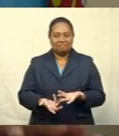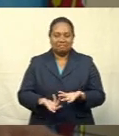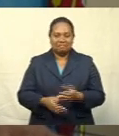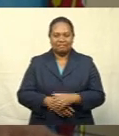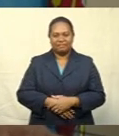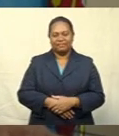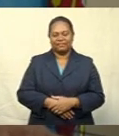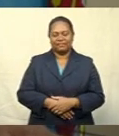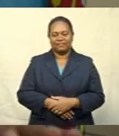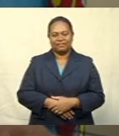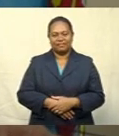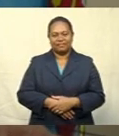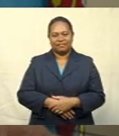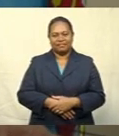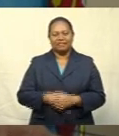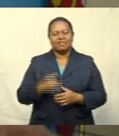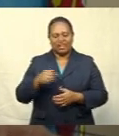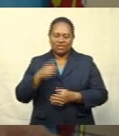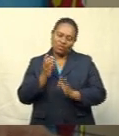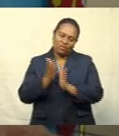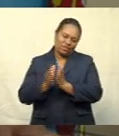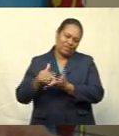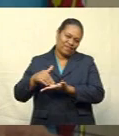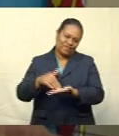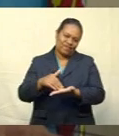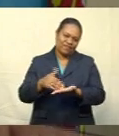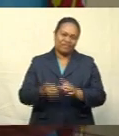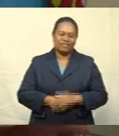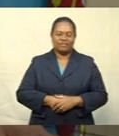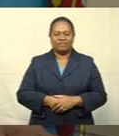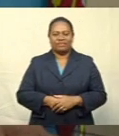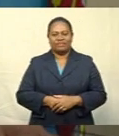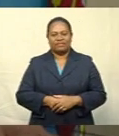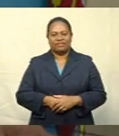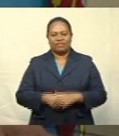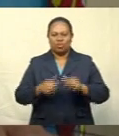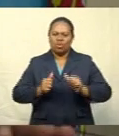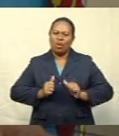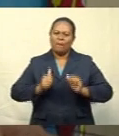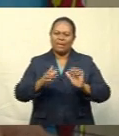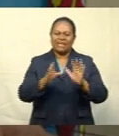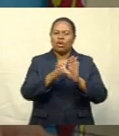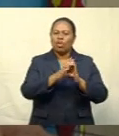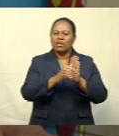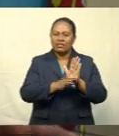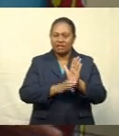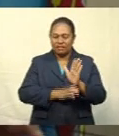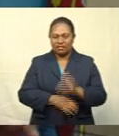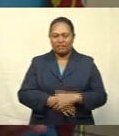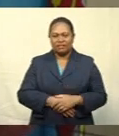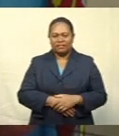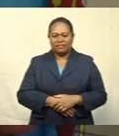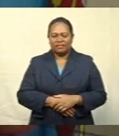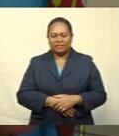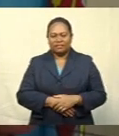We will be helping them complete the documentation. As I said, the former General Secretary, who's very,